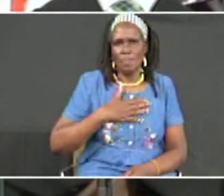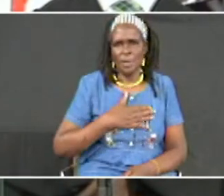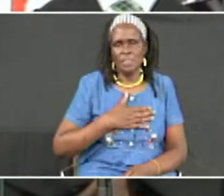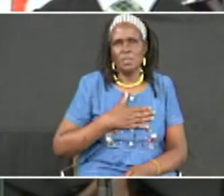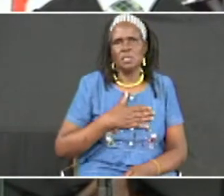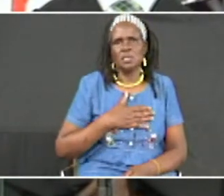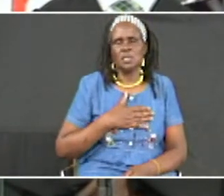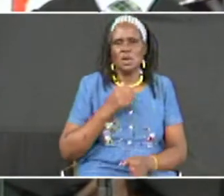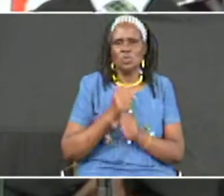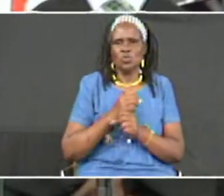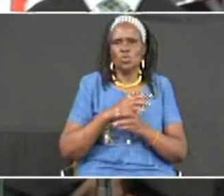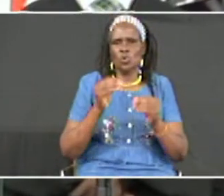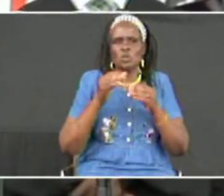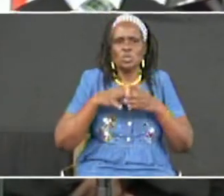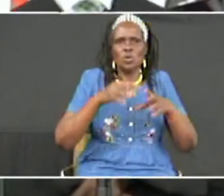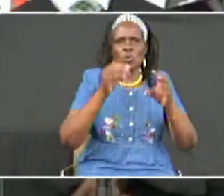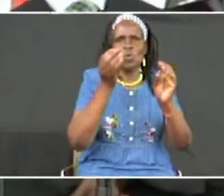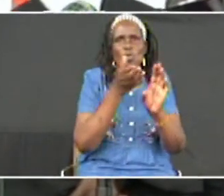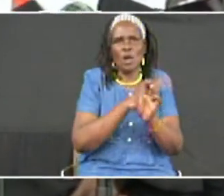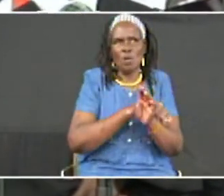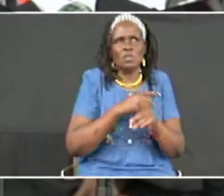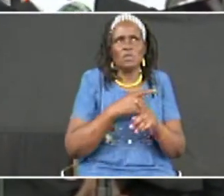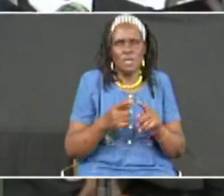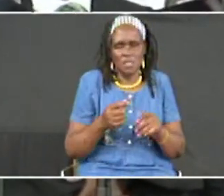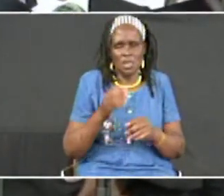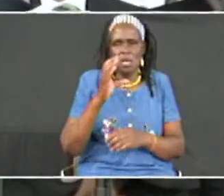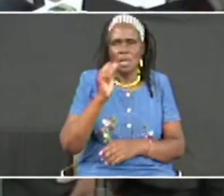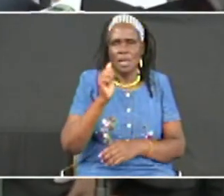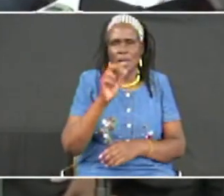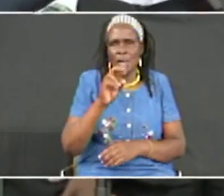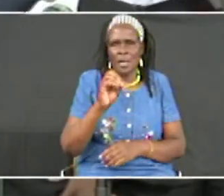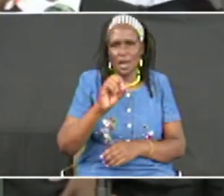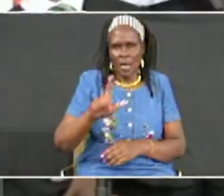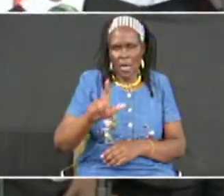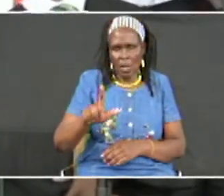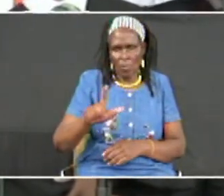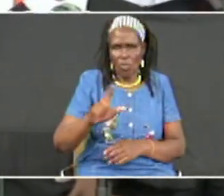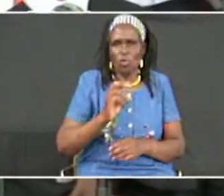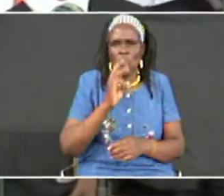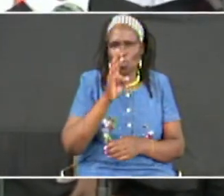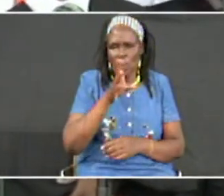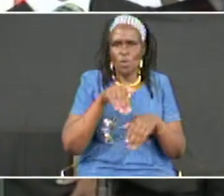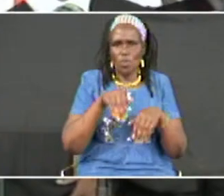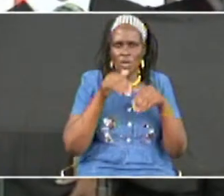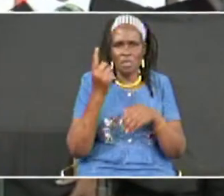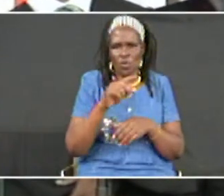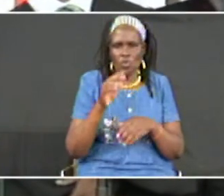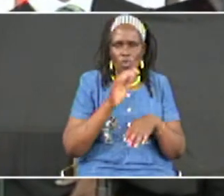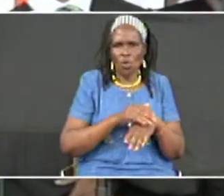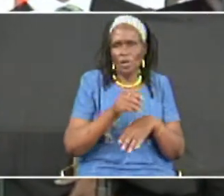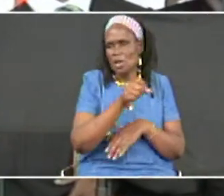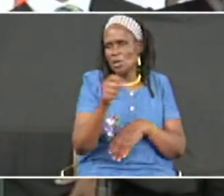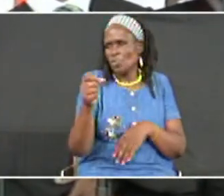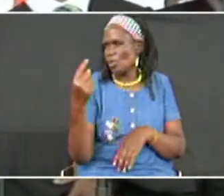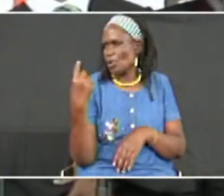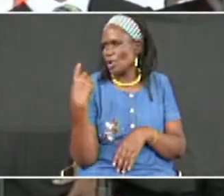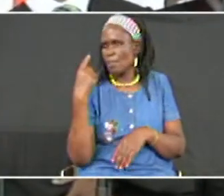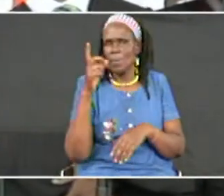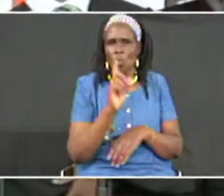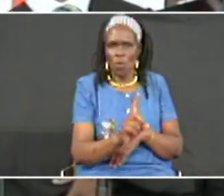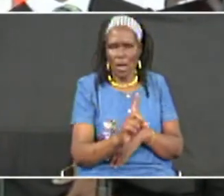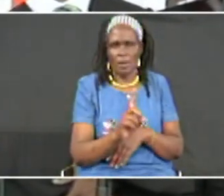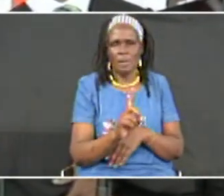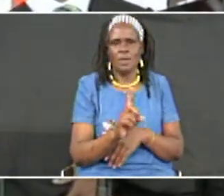go. Elder Carol Crowder will be waiting for you there on exit one. Just to take